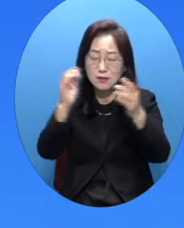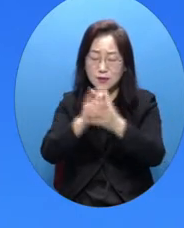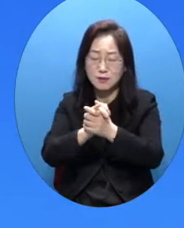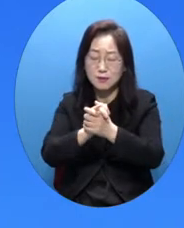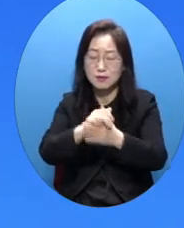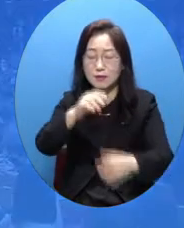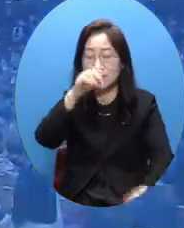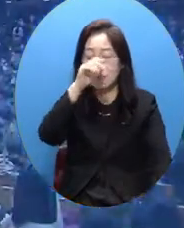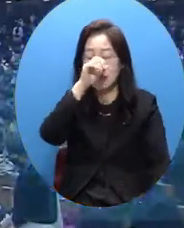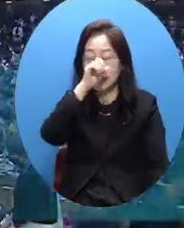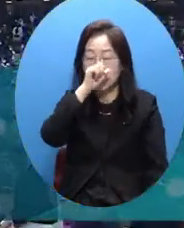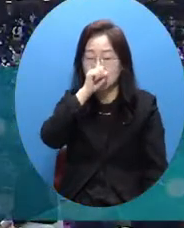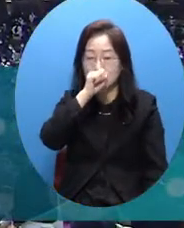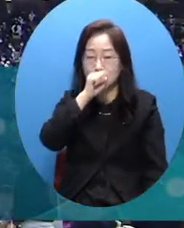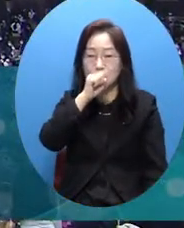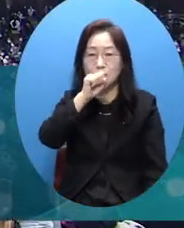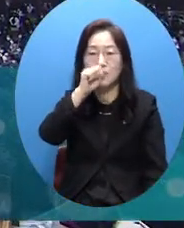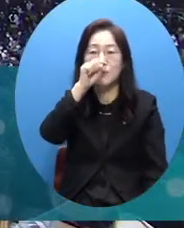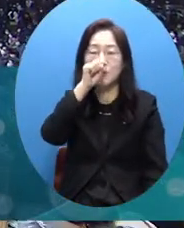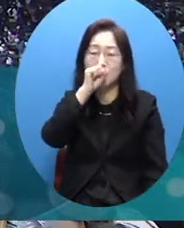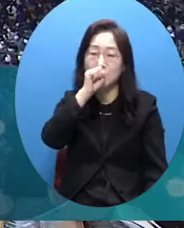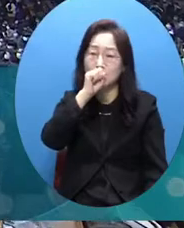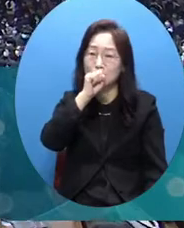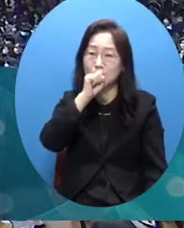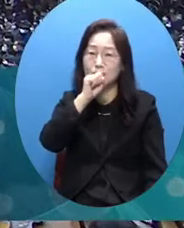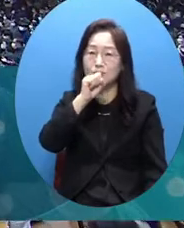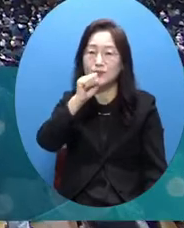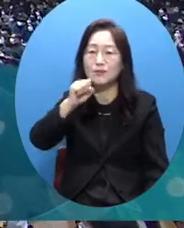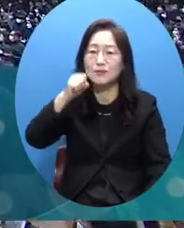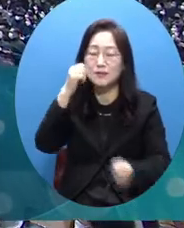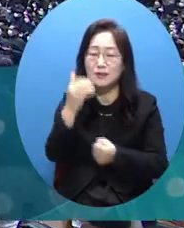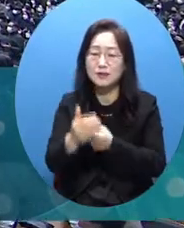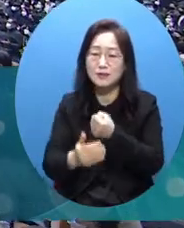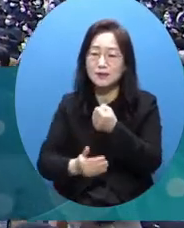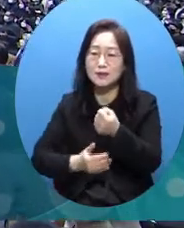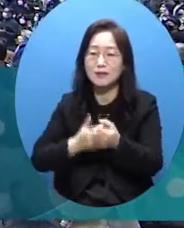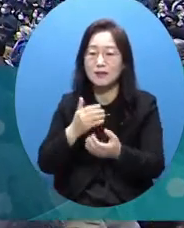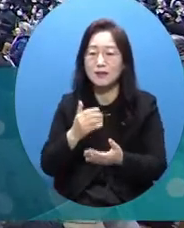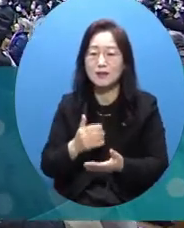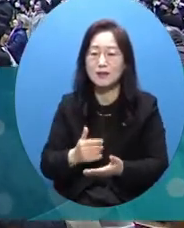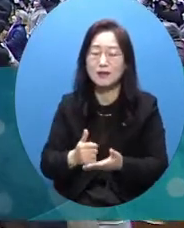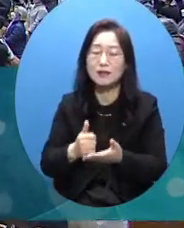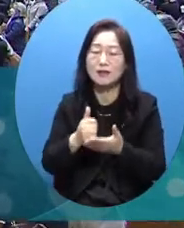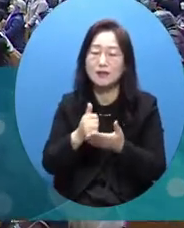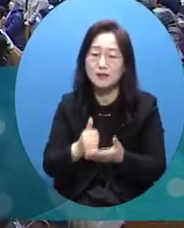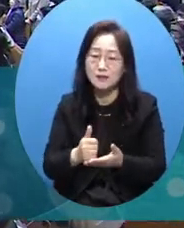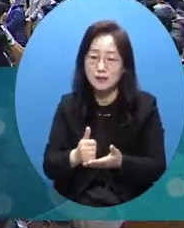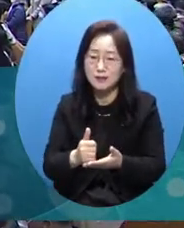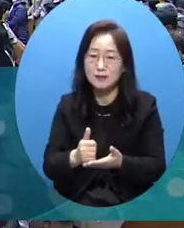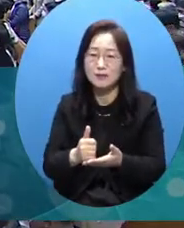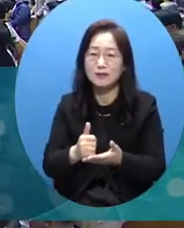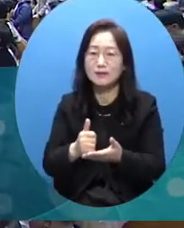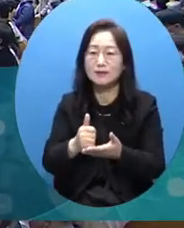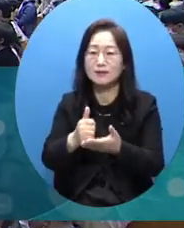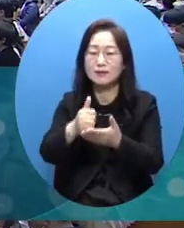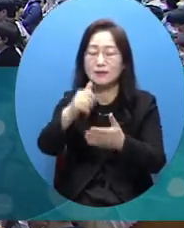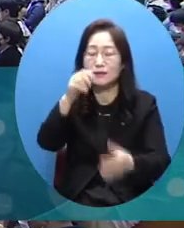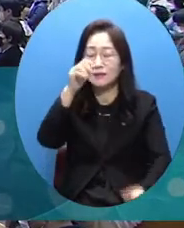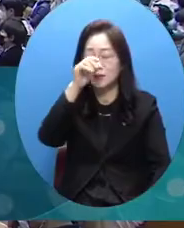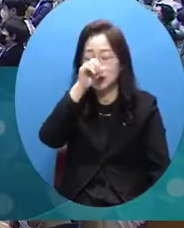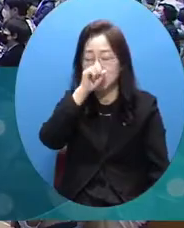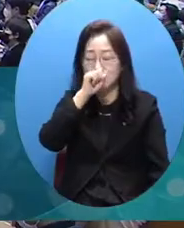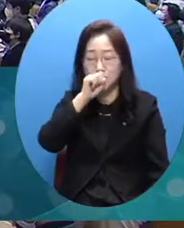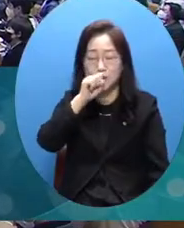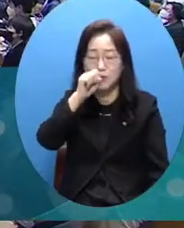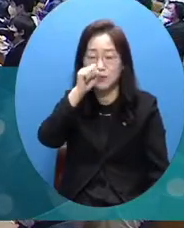of your family members abundantly amen as your interpreter it has been a pleasure to help you on the Sunday service may God be with you and